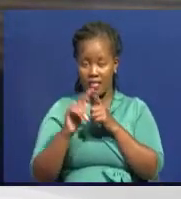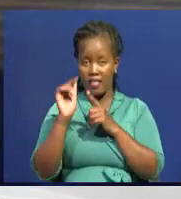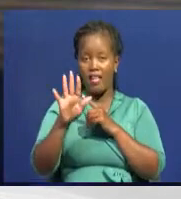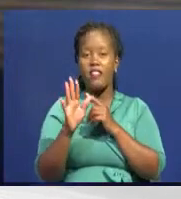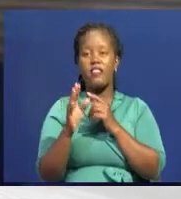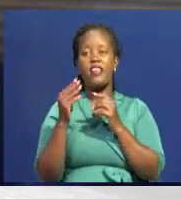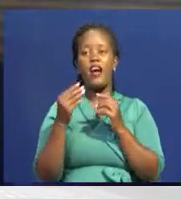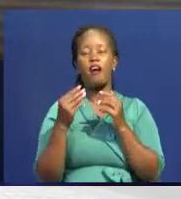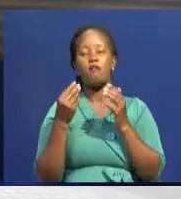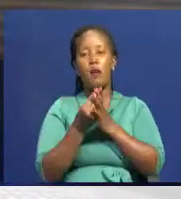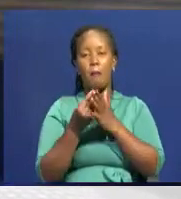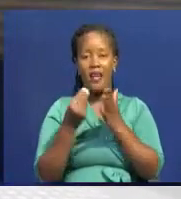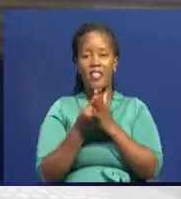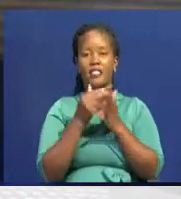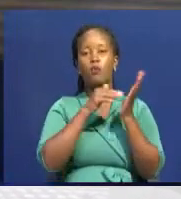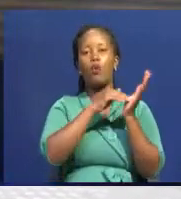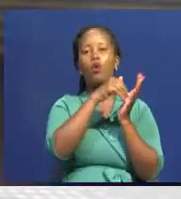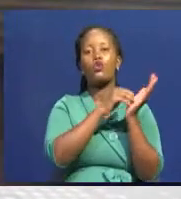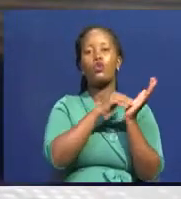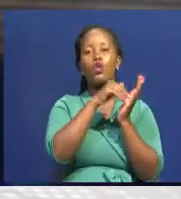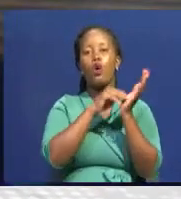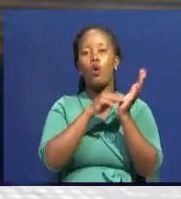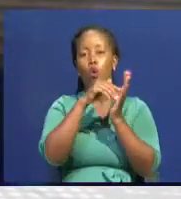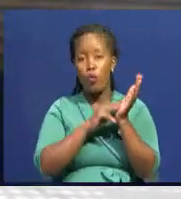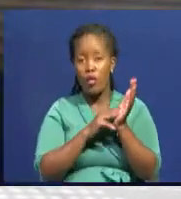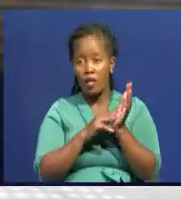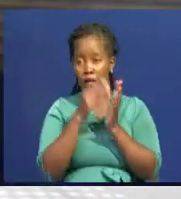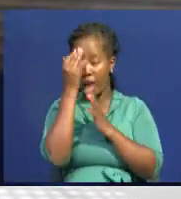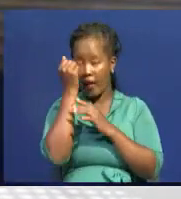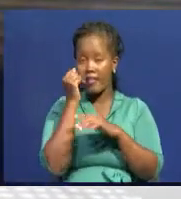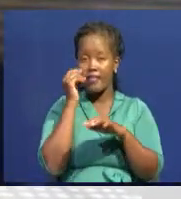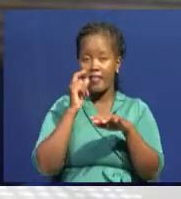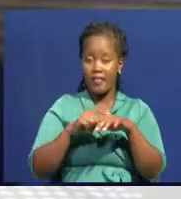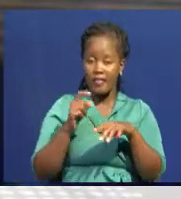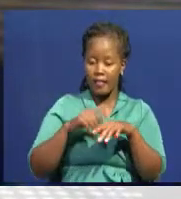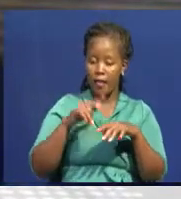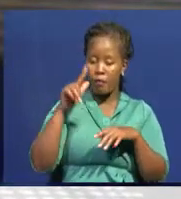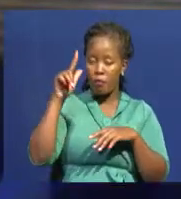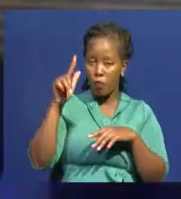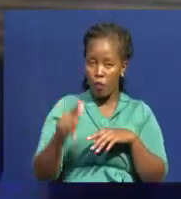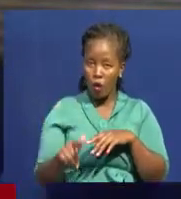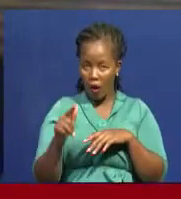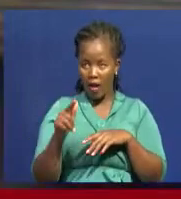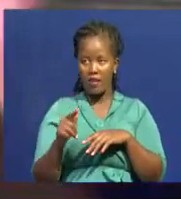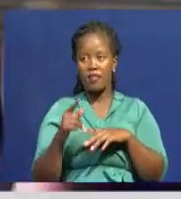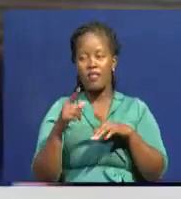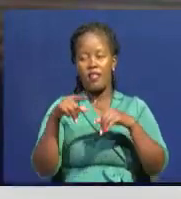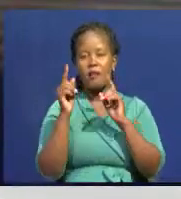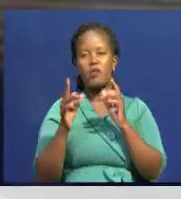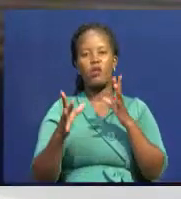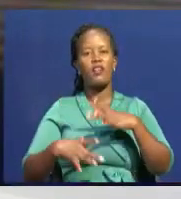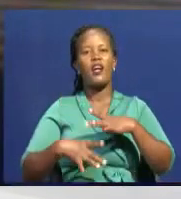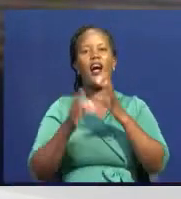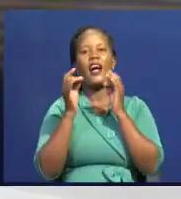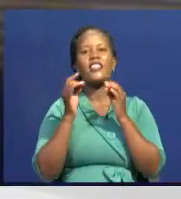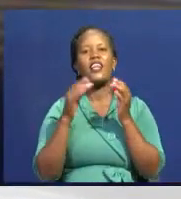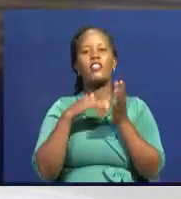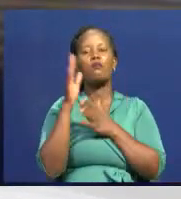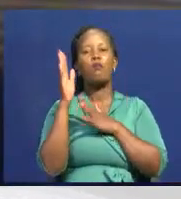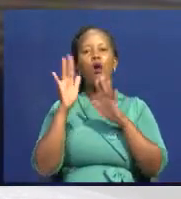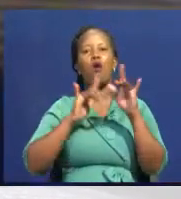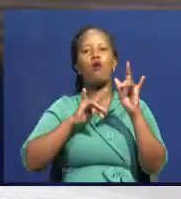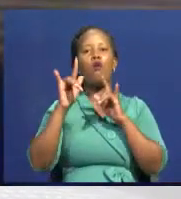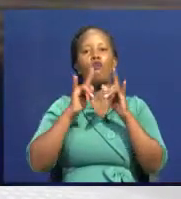currencies because when their currency was lower, it meant that they would attract more foreign